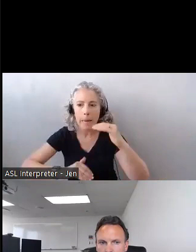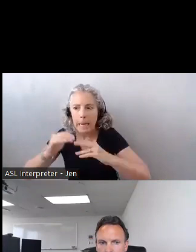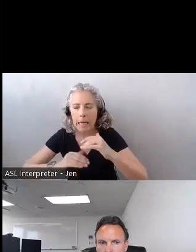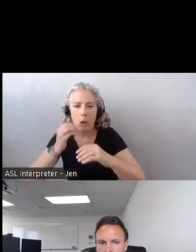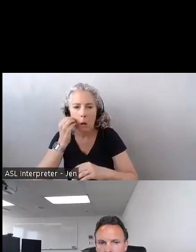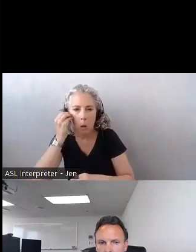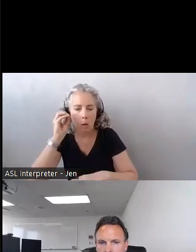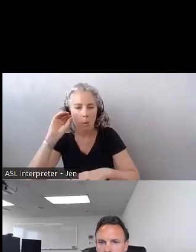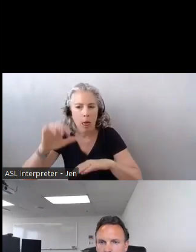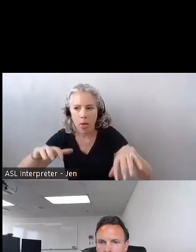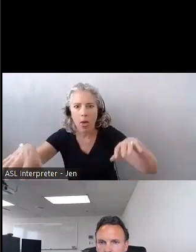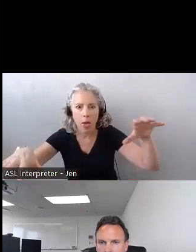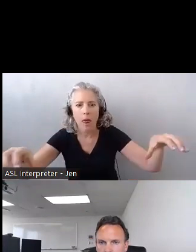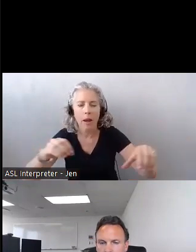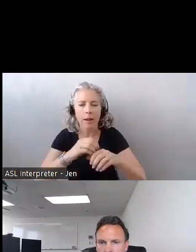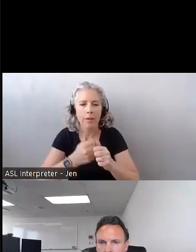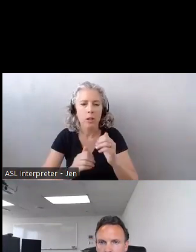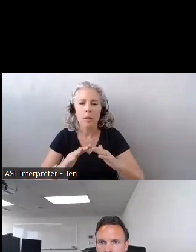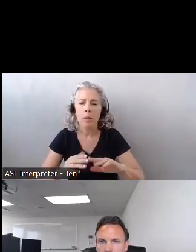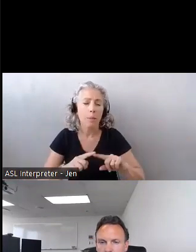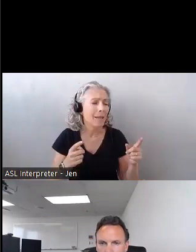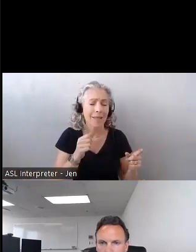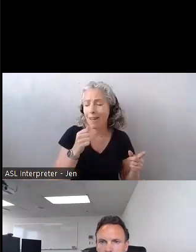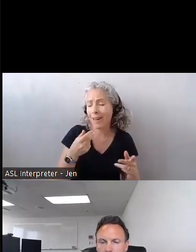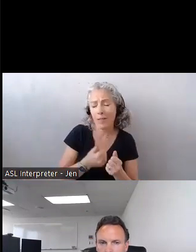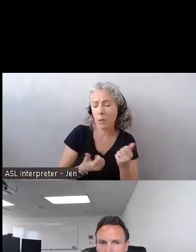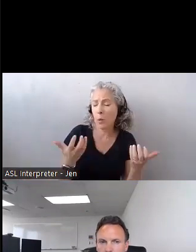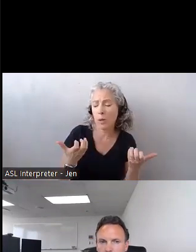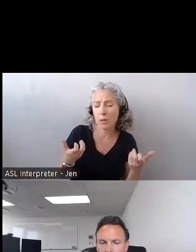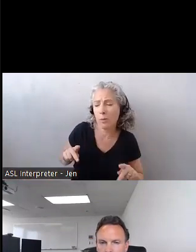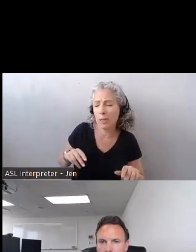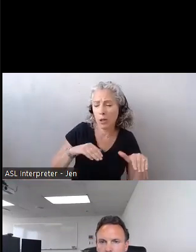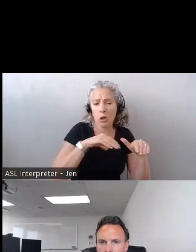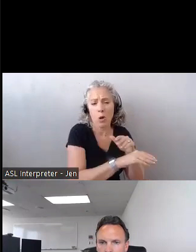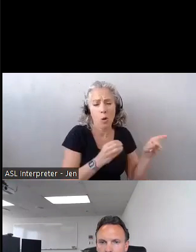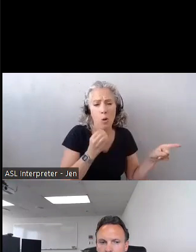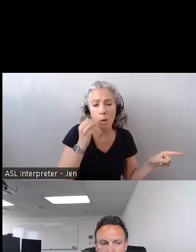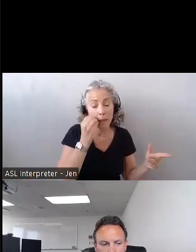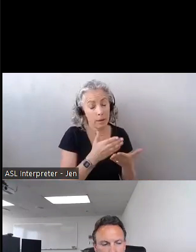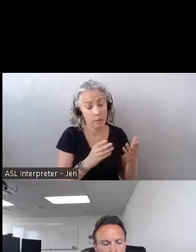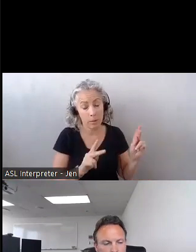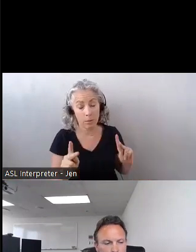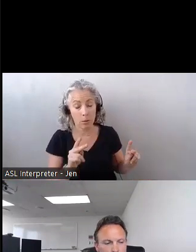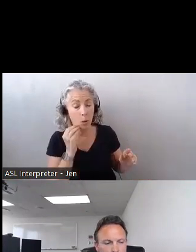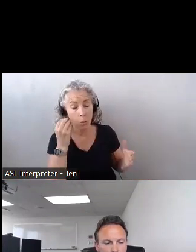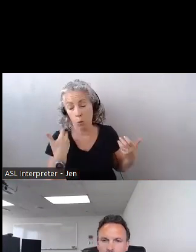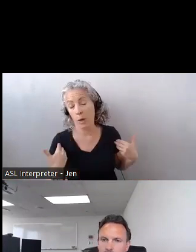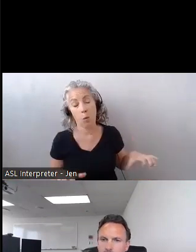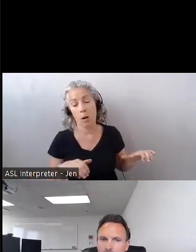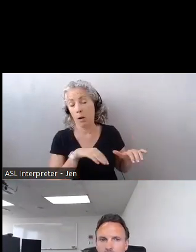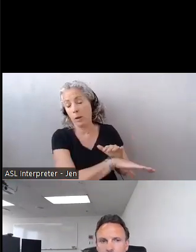communities. However, not everybody will want you to come into their home, and not everybody's home would we want to go into. So